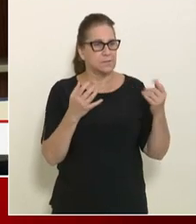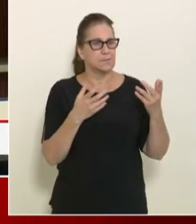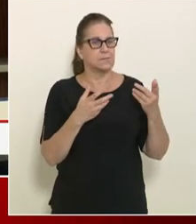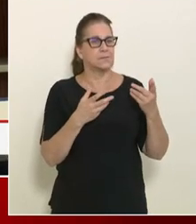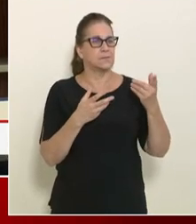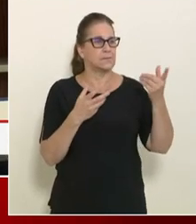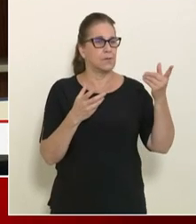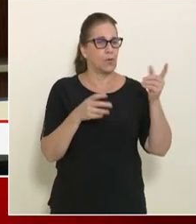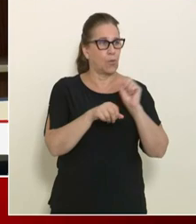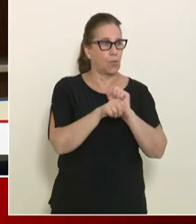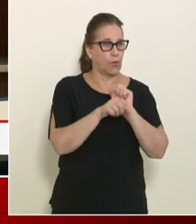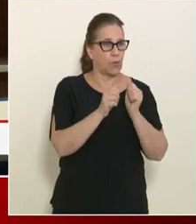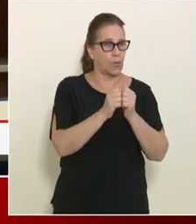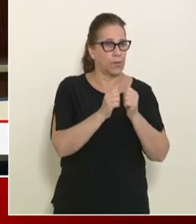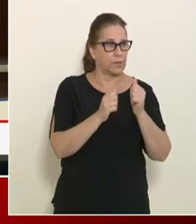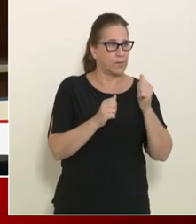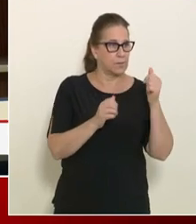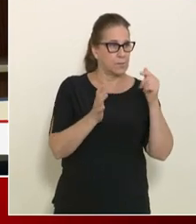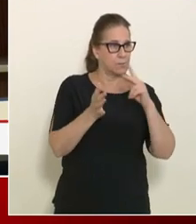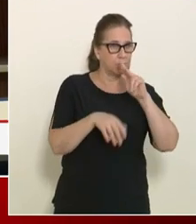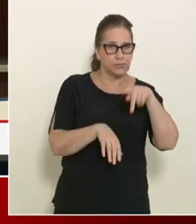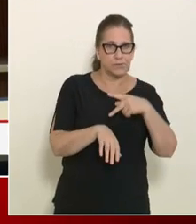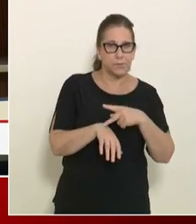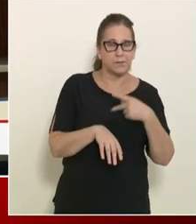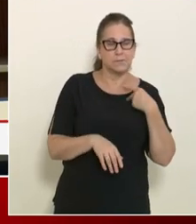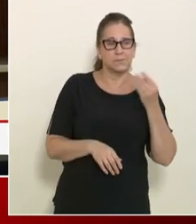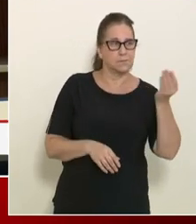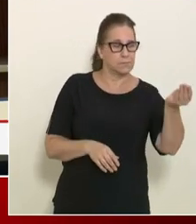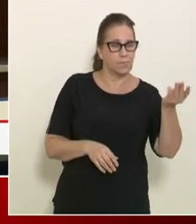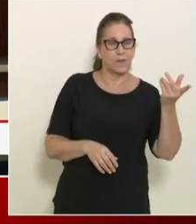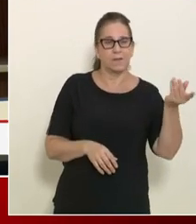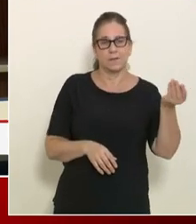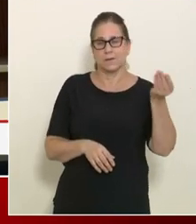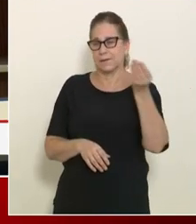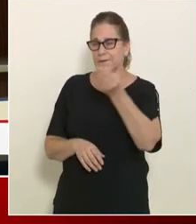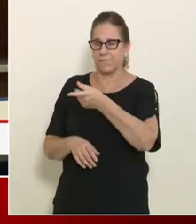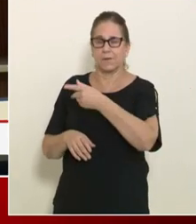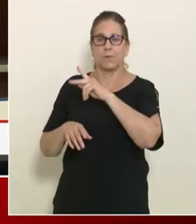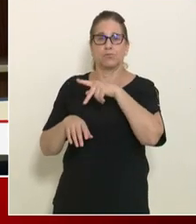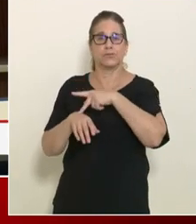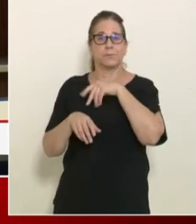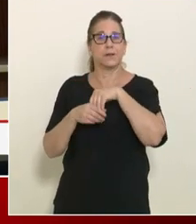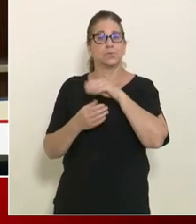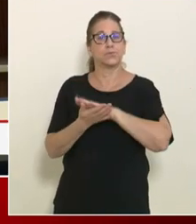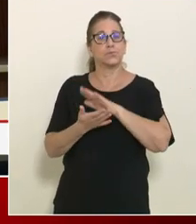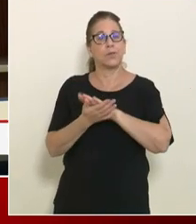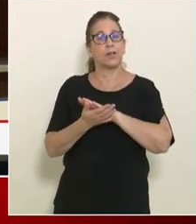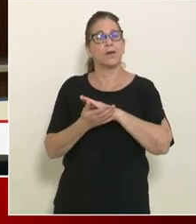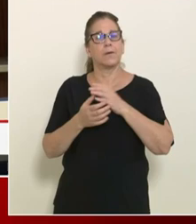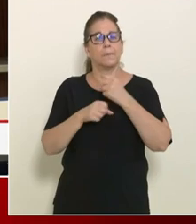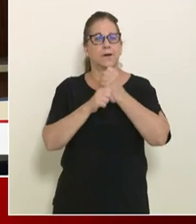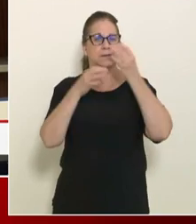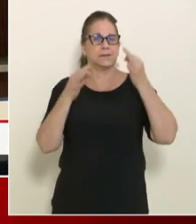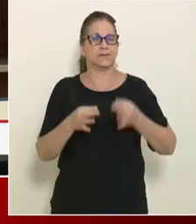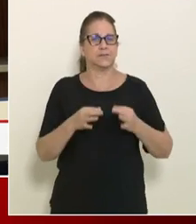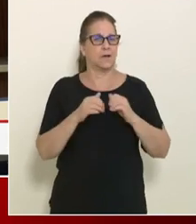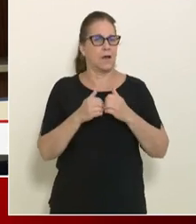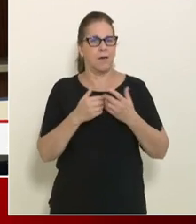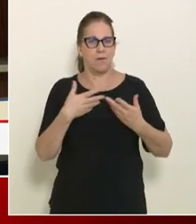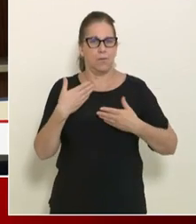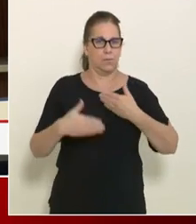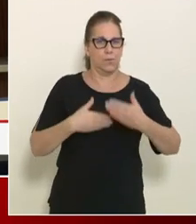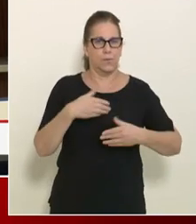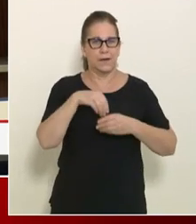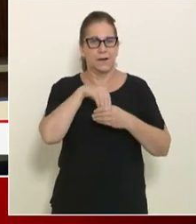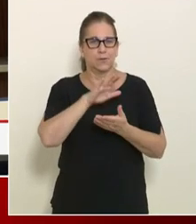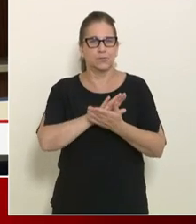school principals. And our school principals, it's important to note, are also having conversations with staff that are